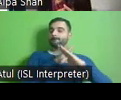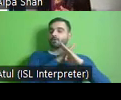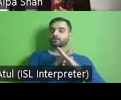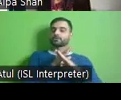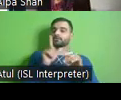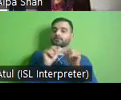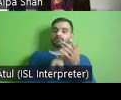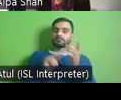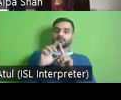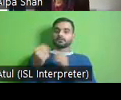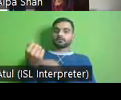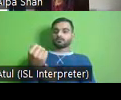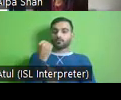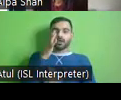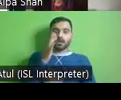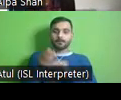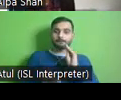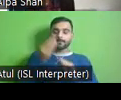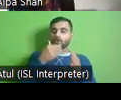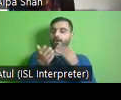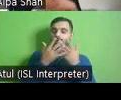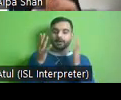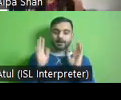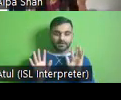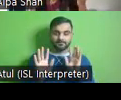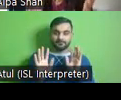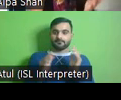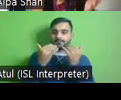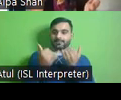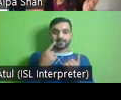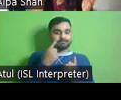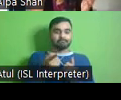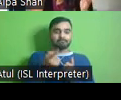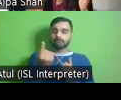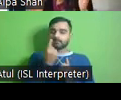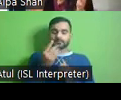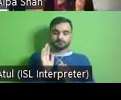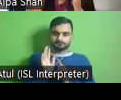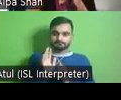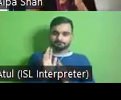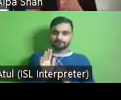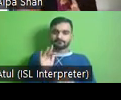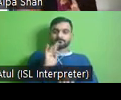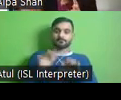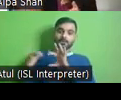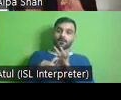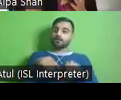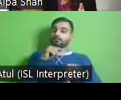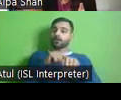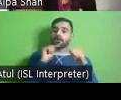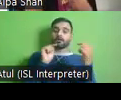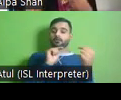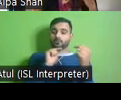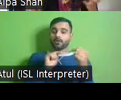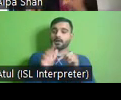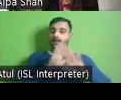for Adivasis is more important than ever. And now this is not just for the sake that is often argued by